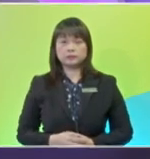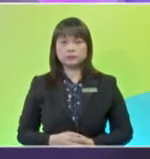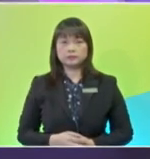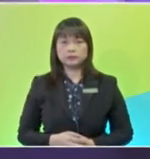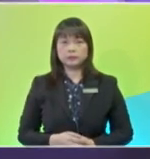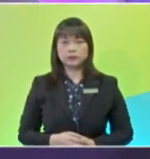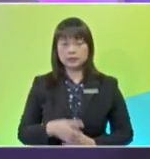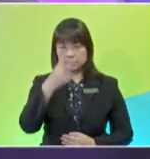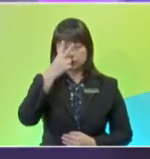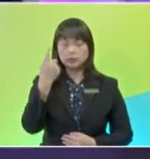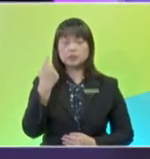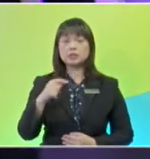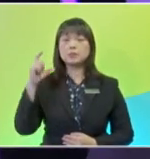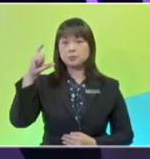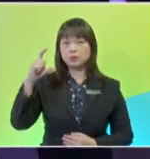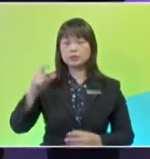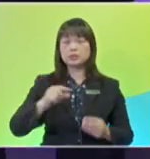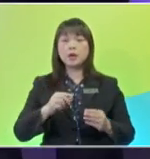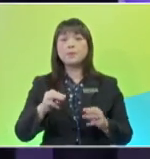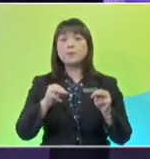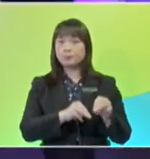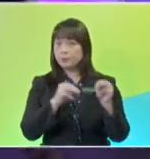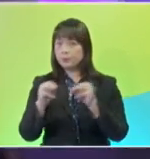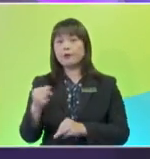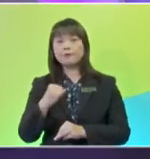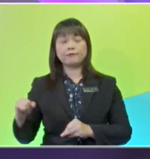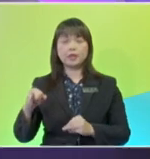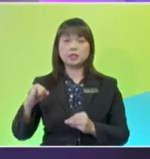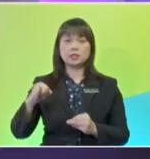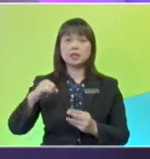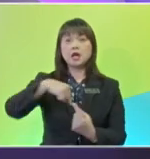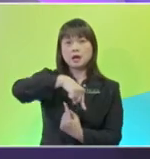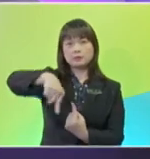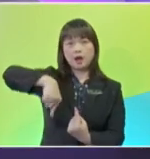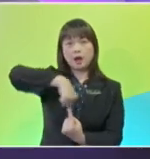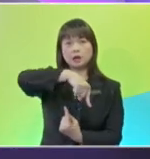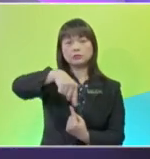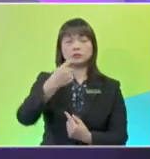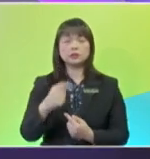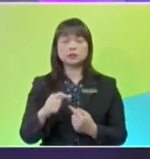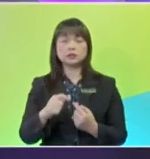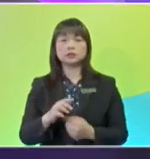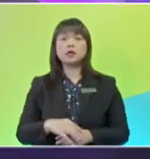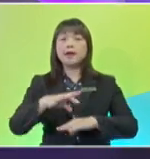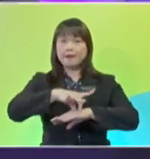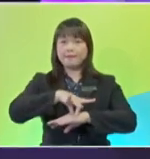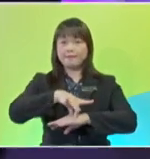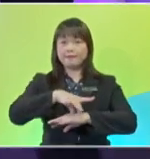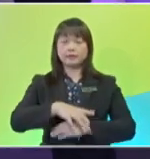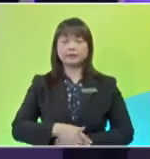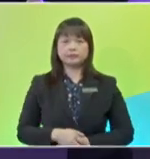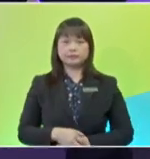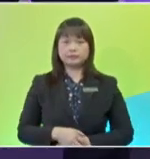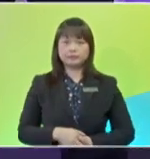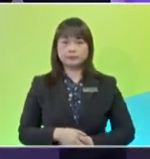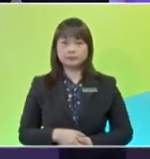moving around the Earth. Okay. Okay. So that's how it rotates in its own axis.